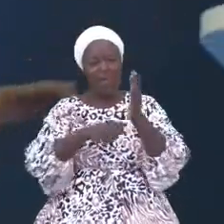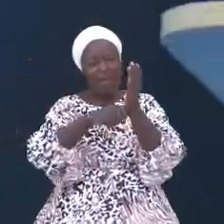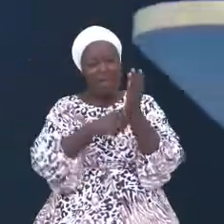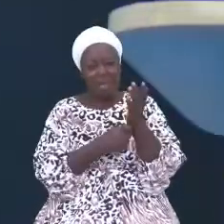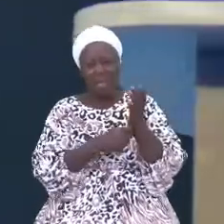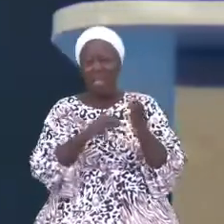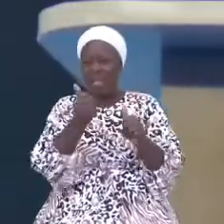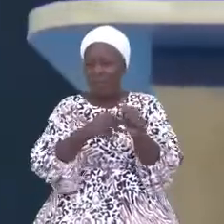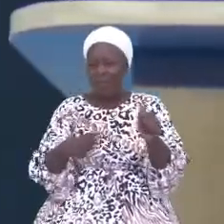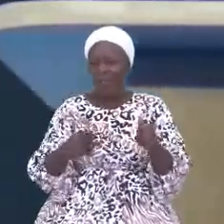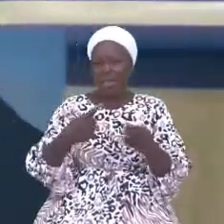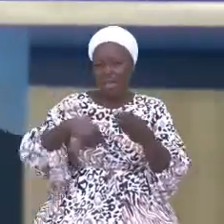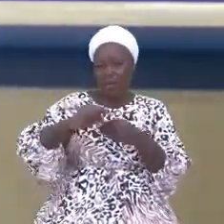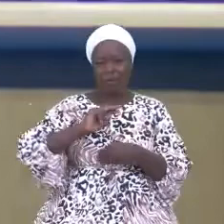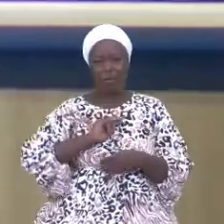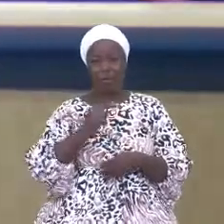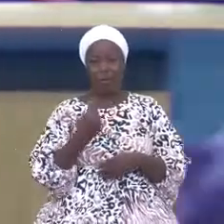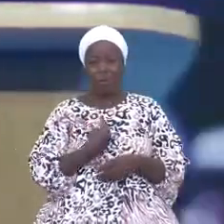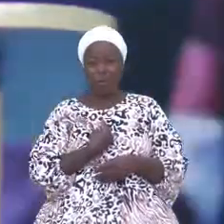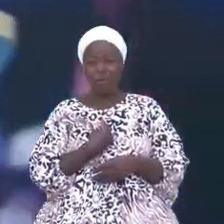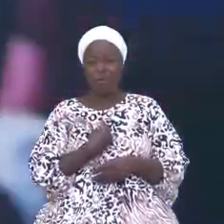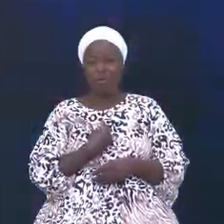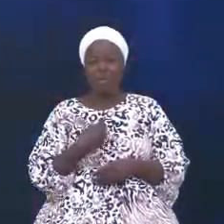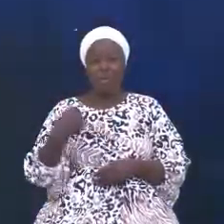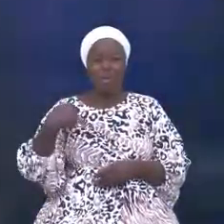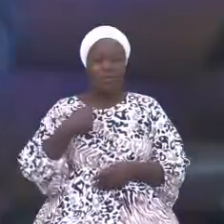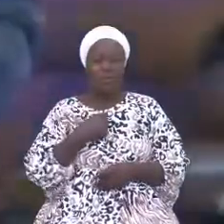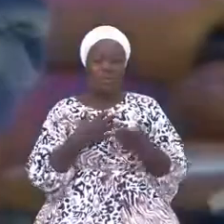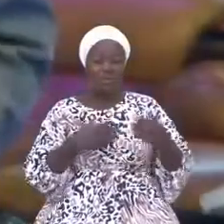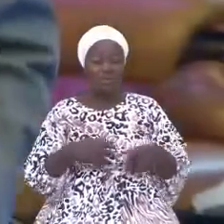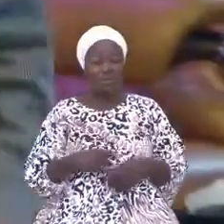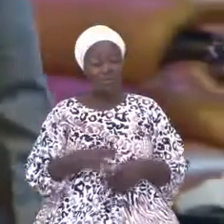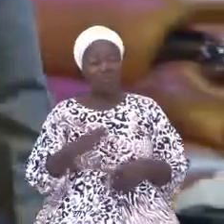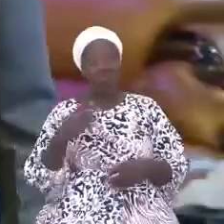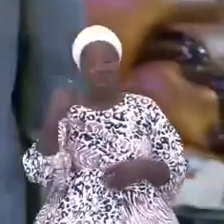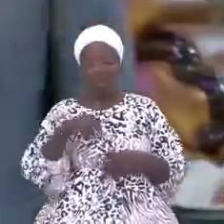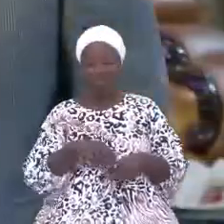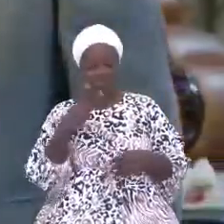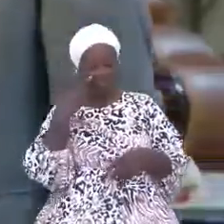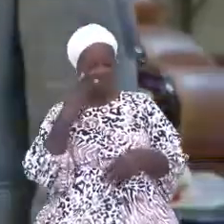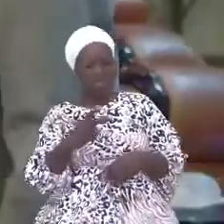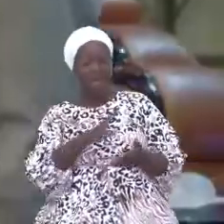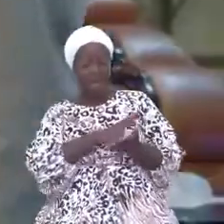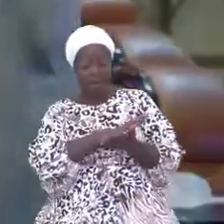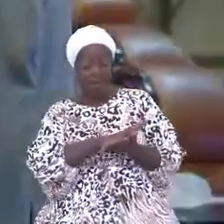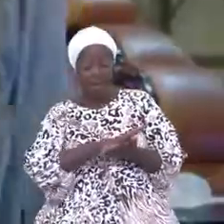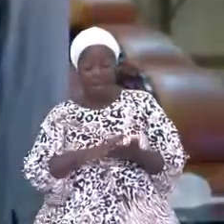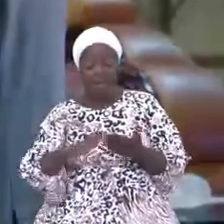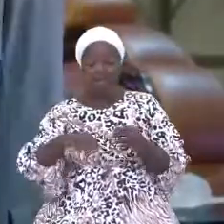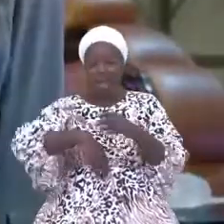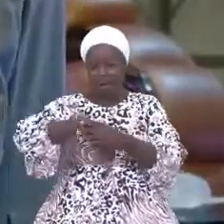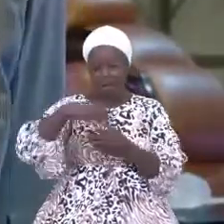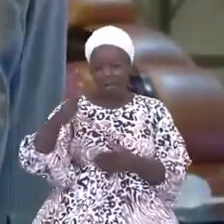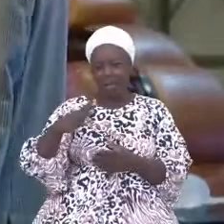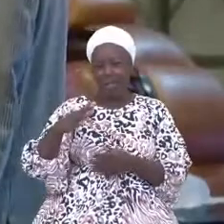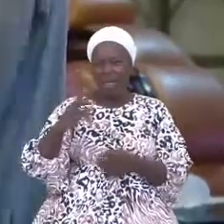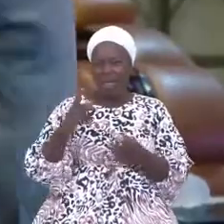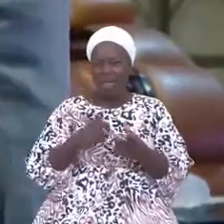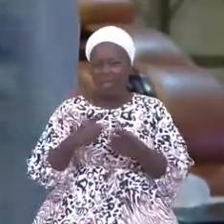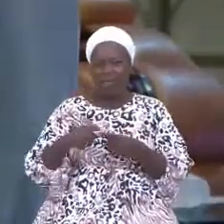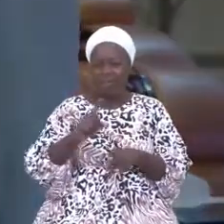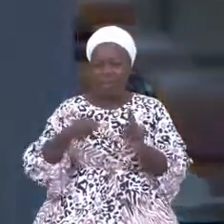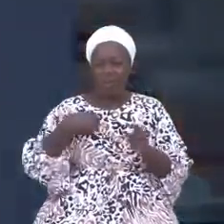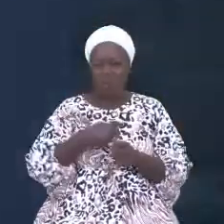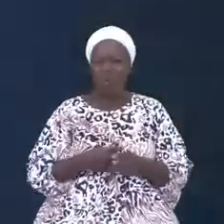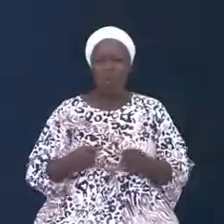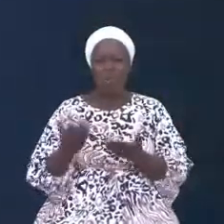Everything about us, we may look nice on the outside, but we were slaves to carnality.